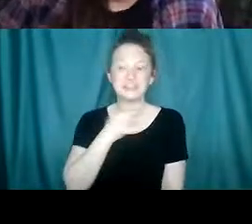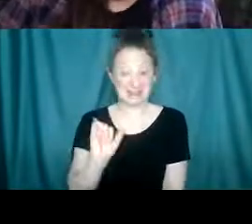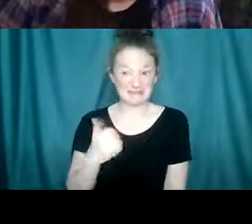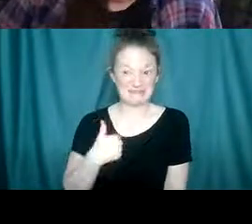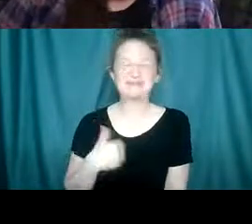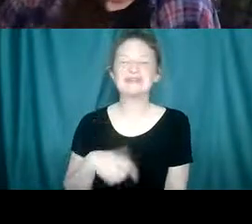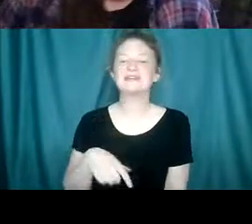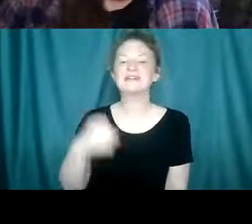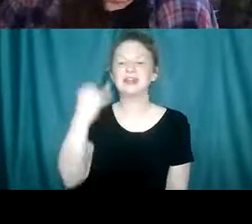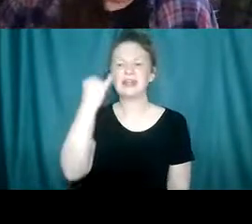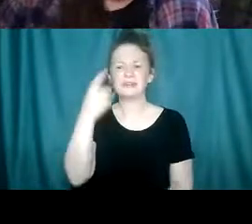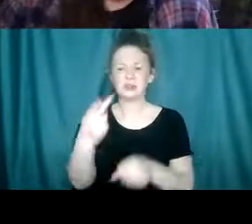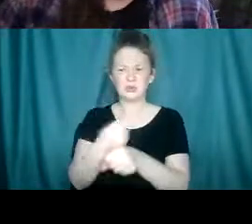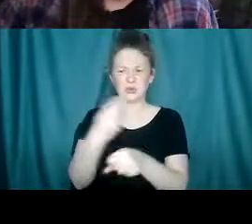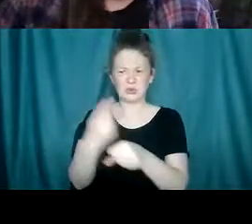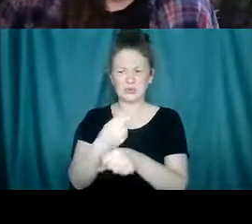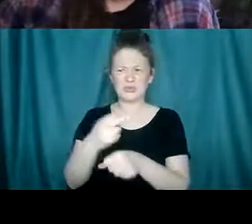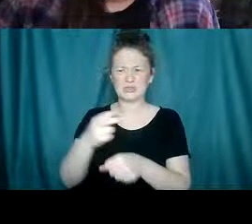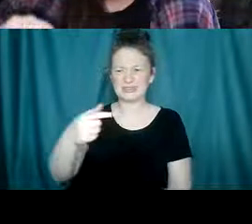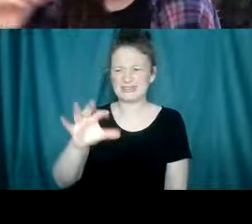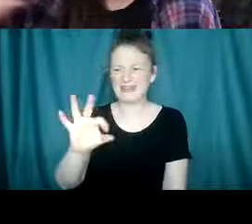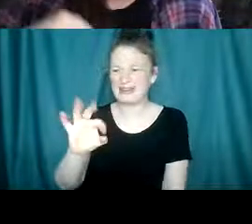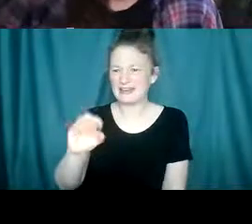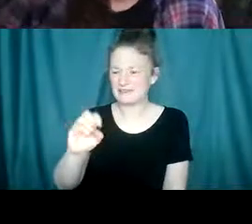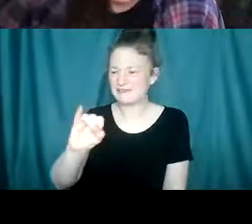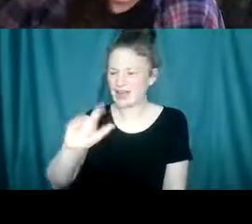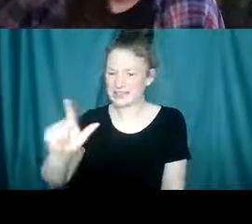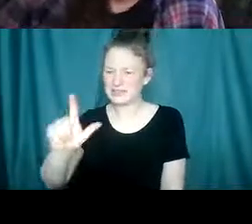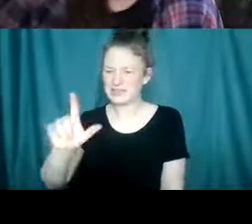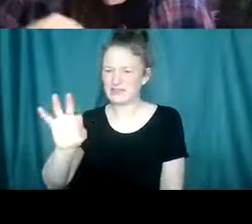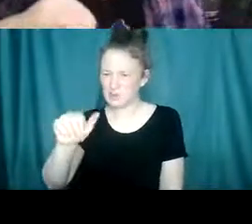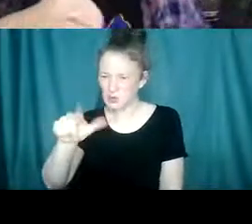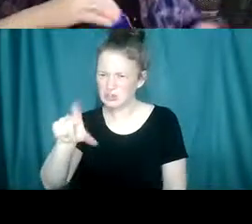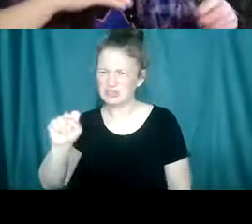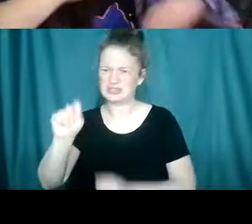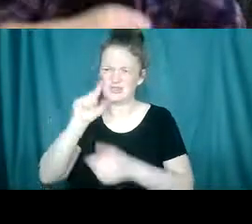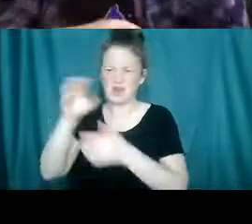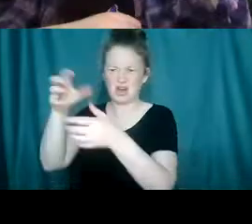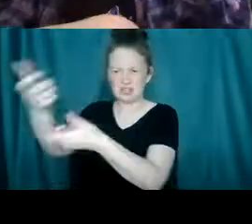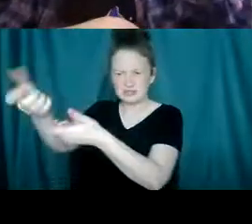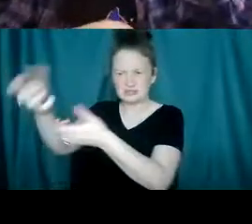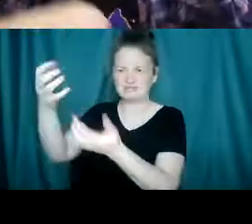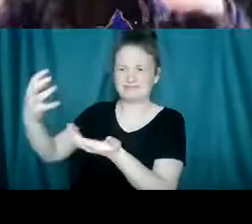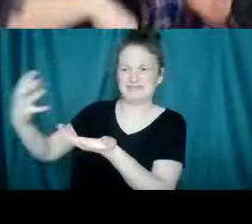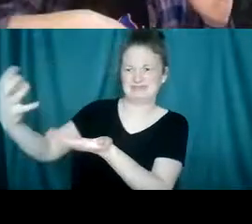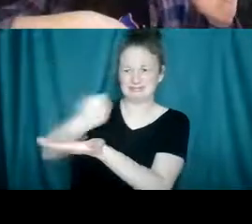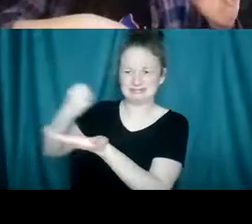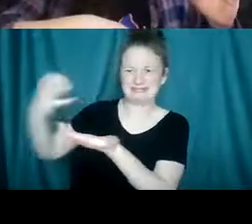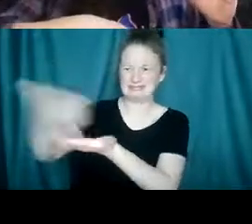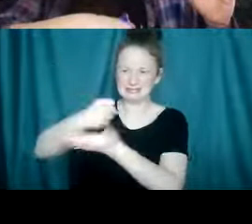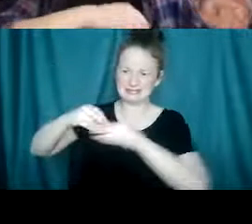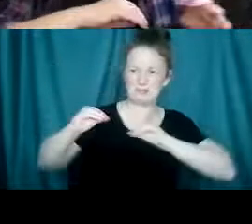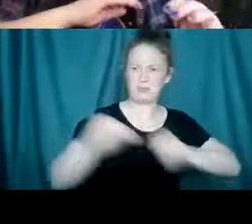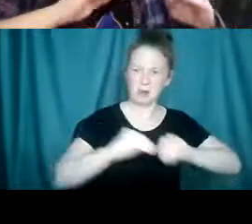use fossil fuel power machines that pump all of this down, is it going to be like creating CO2 as you're